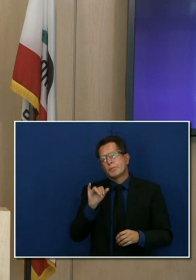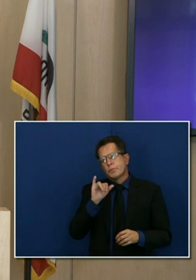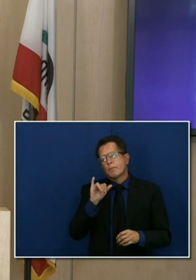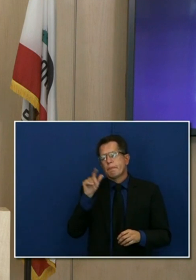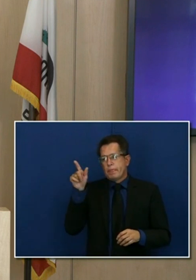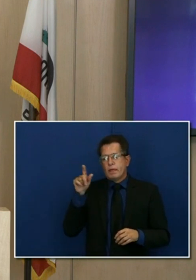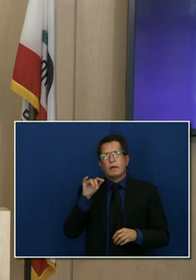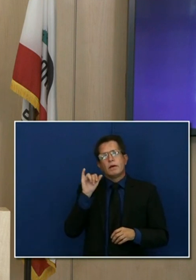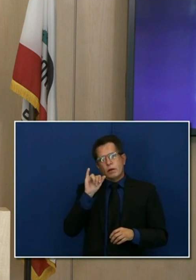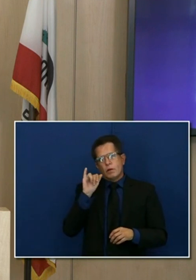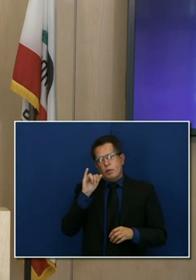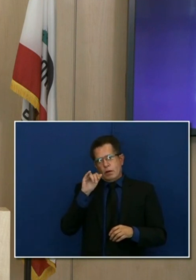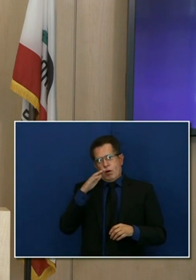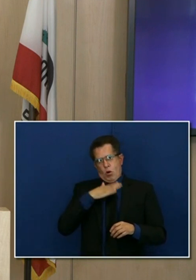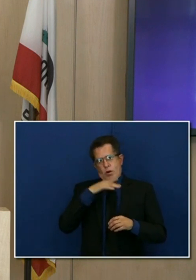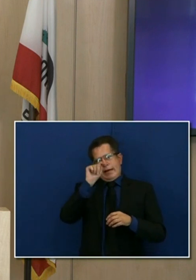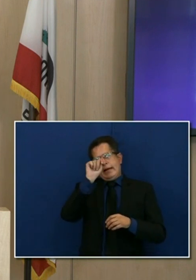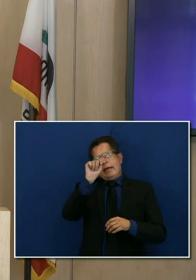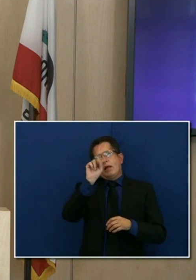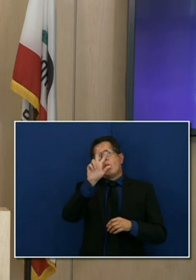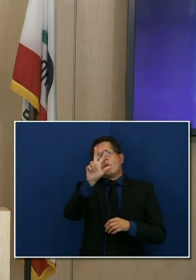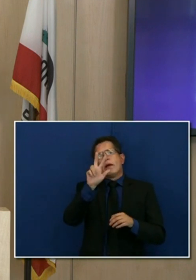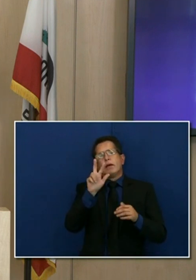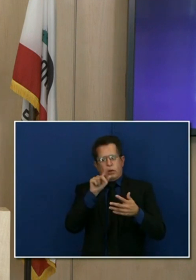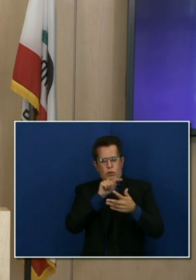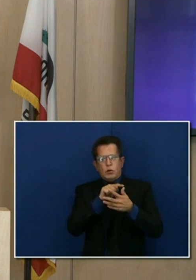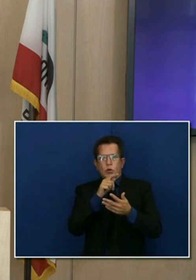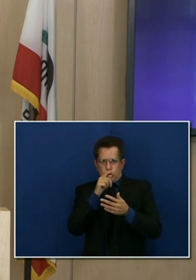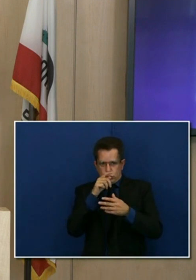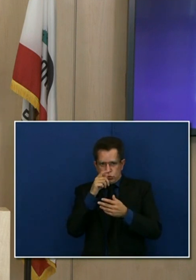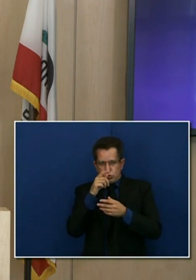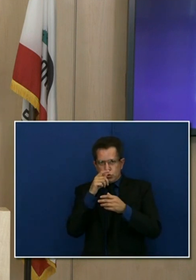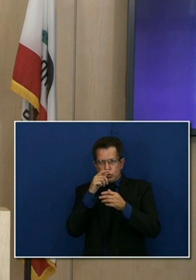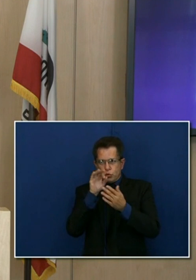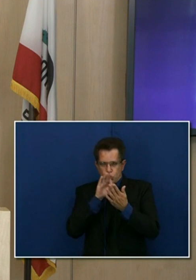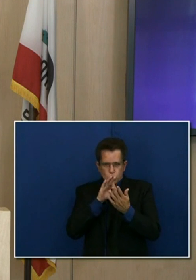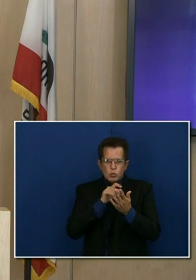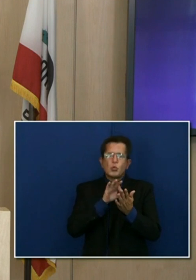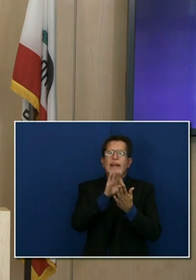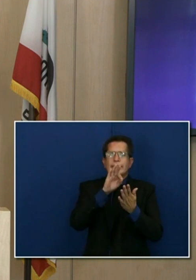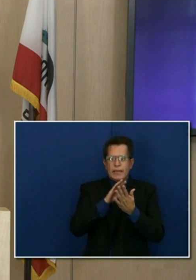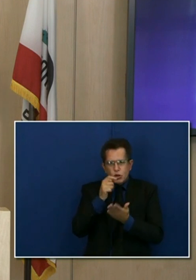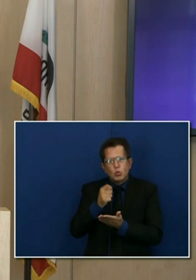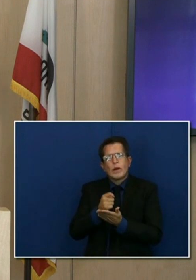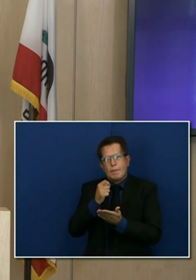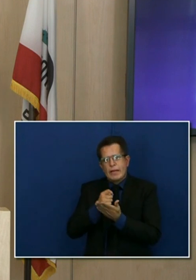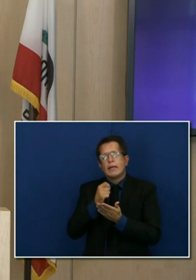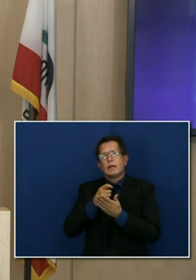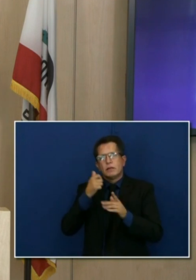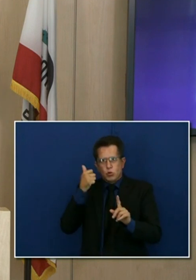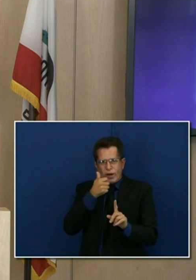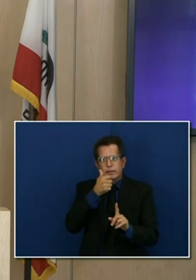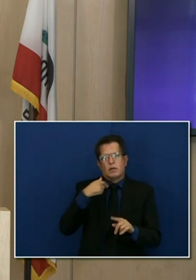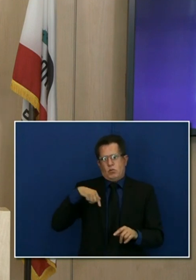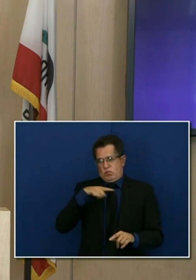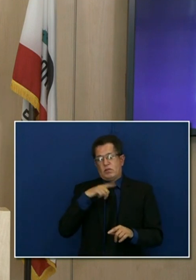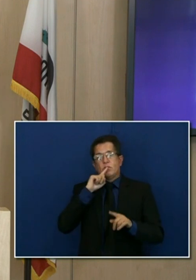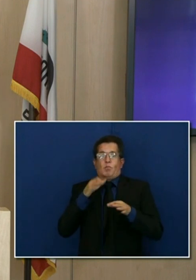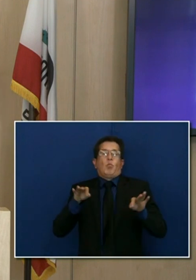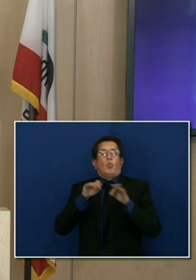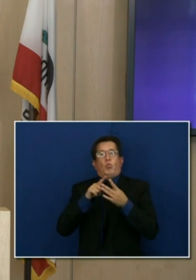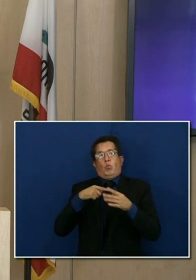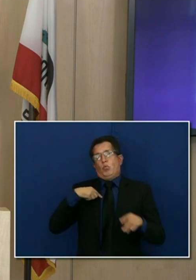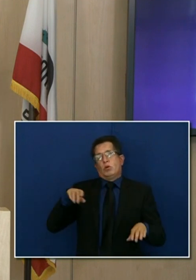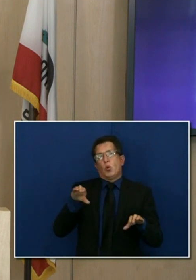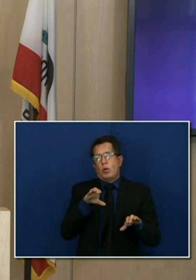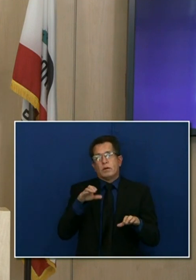as Supervisor Cox mentioned, our T3 strategy, test, tracing, and treatment has been foundational and cornerstone to what we're doing. We are doing an incredible job